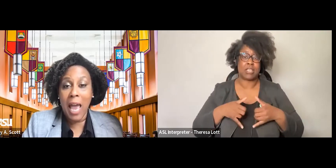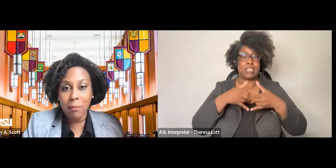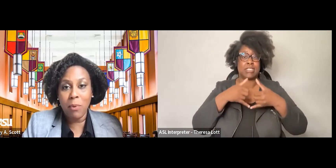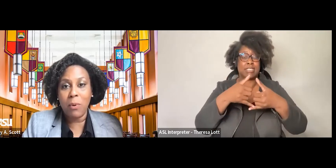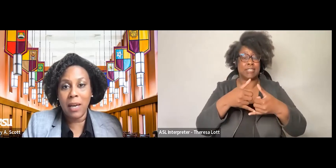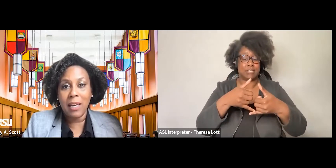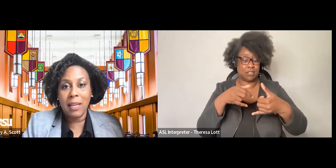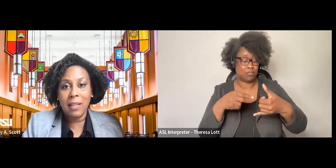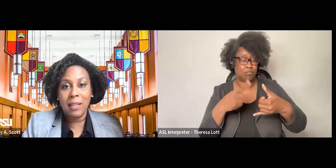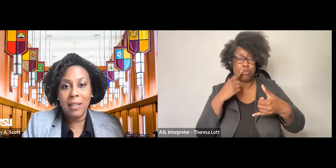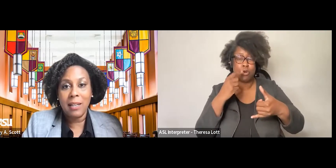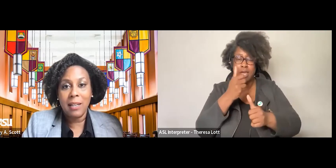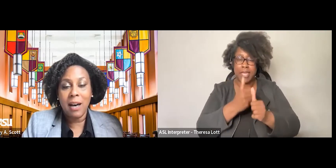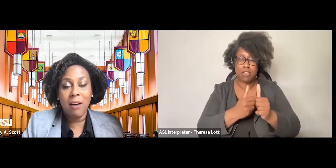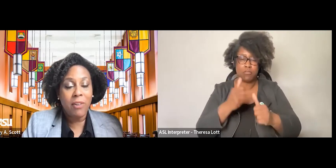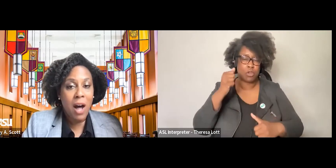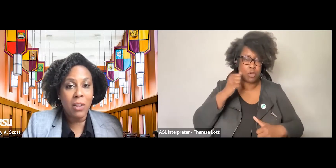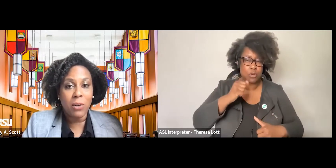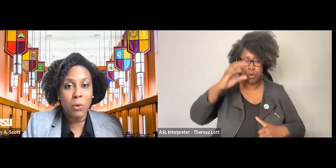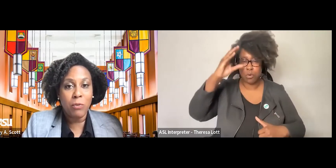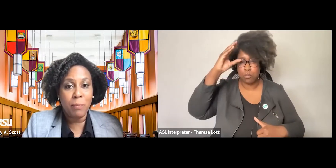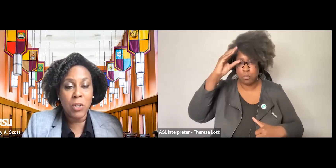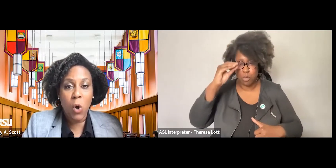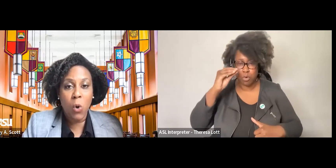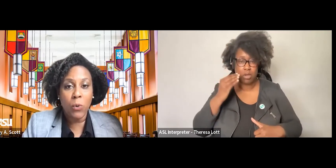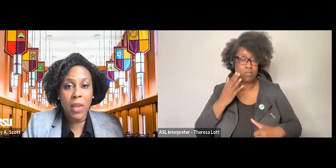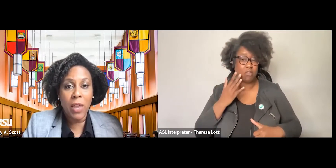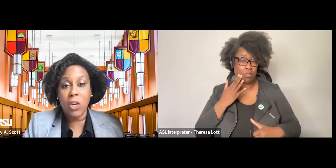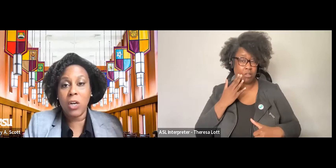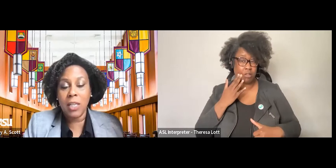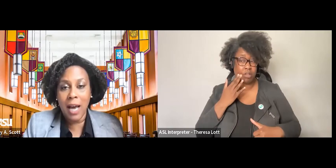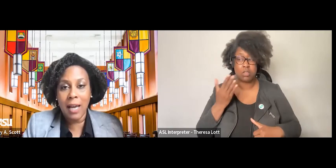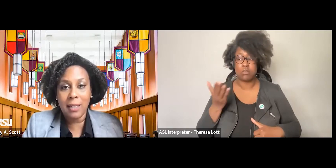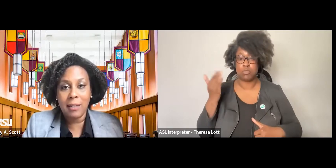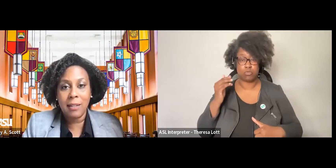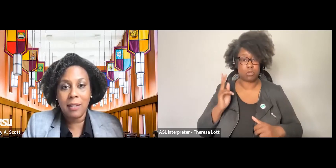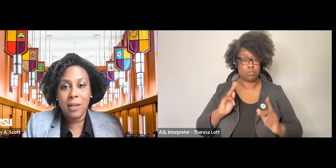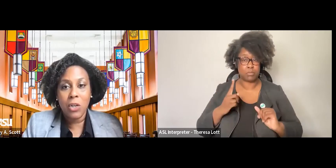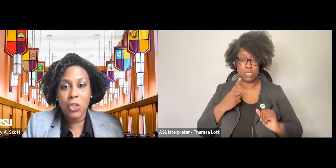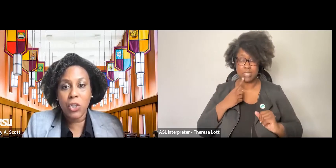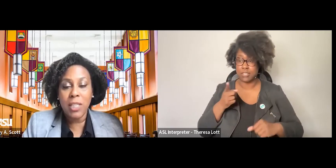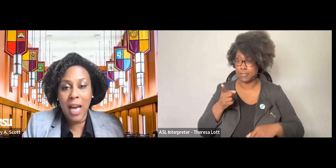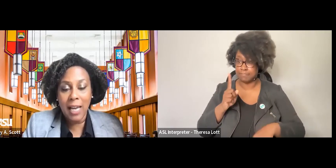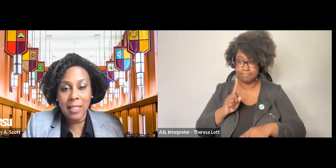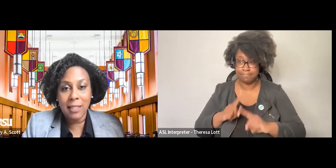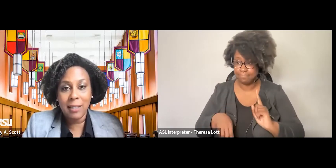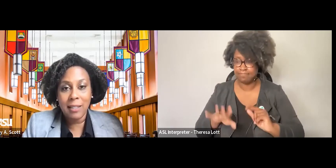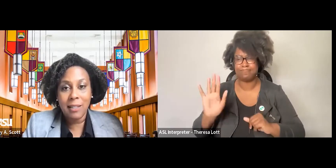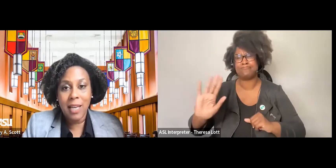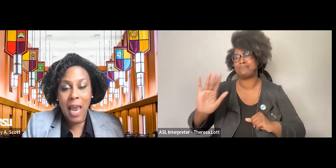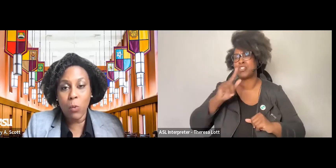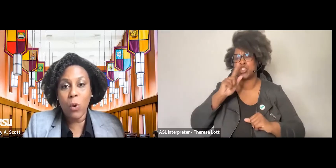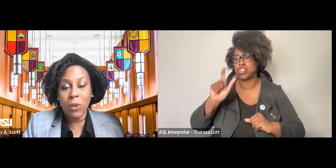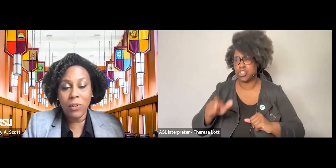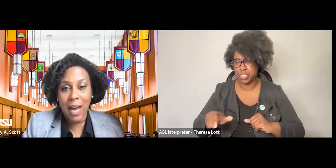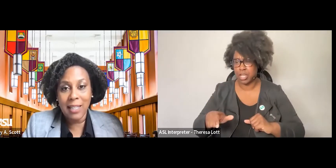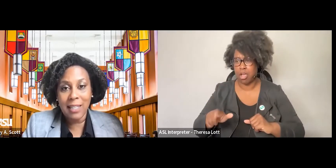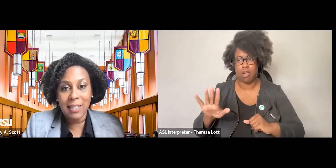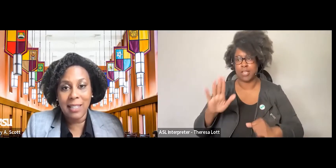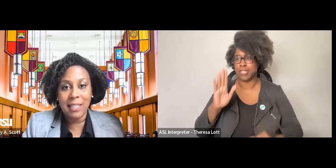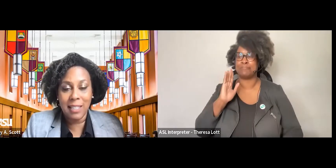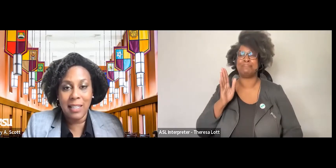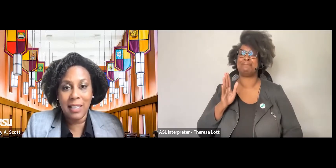girl and boy of color who have been told they could not, should not, and will